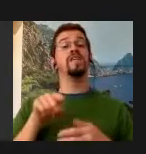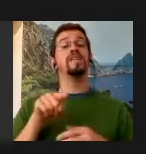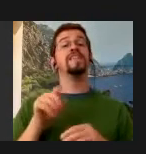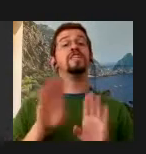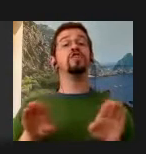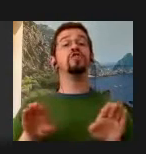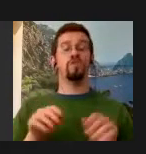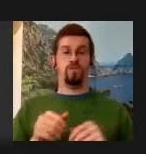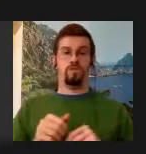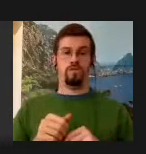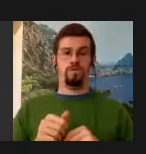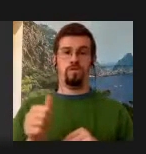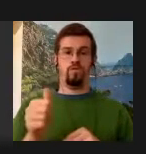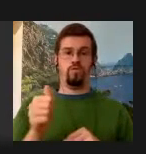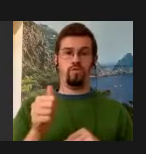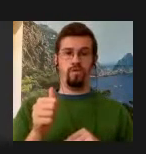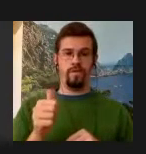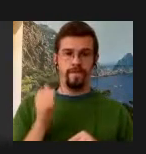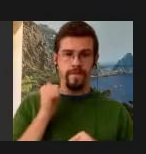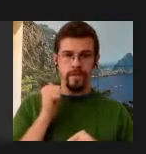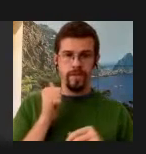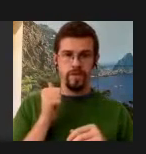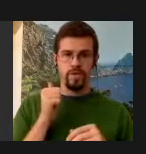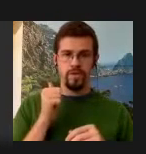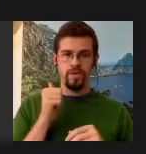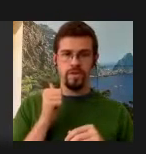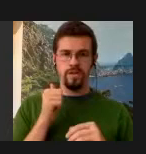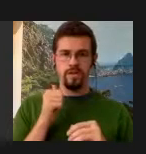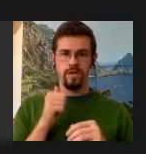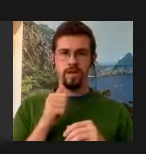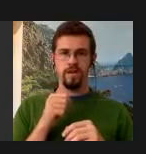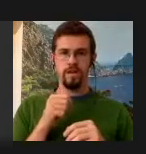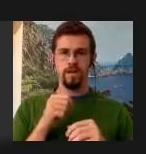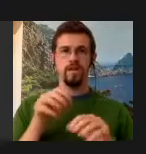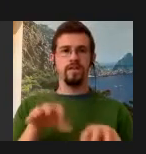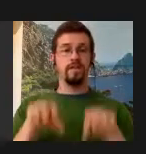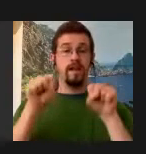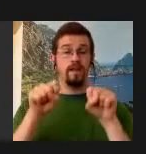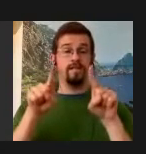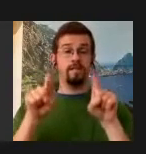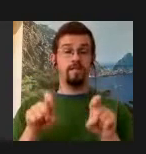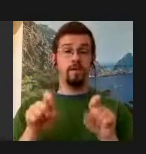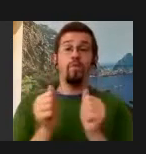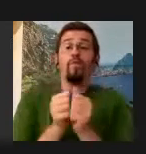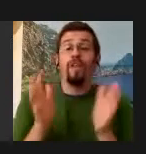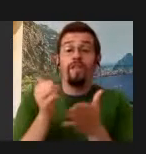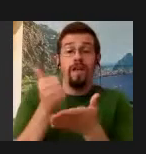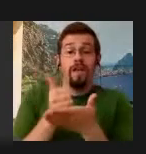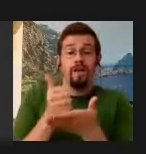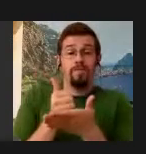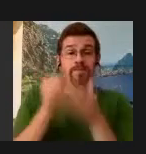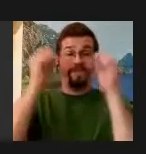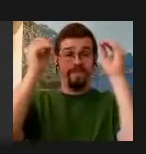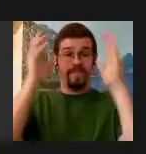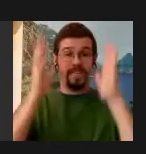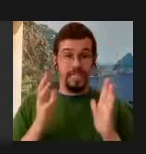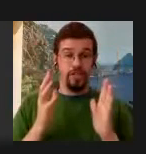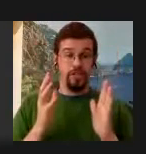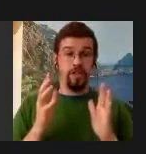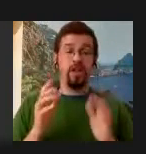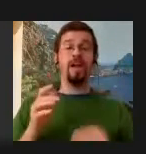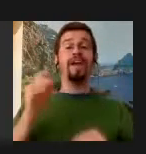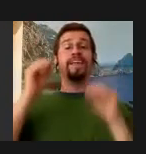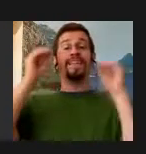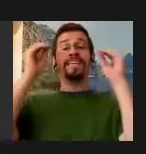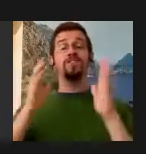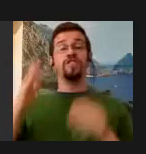refused to use sign. They refused to make the exams without the help of the teacher, because the teachers there, they